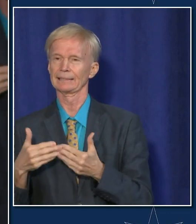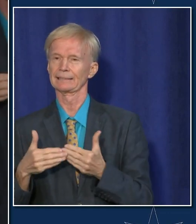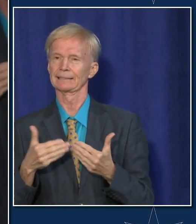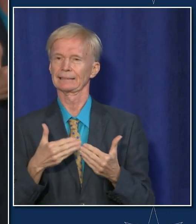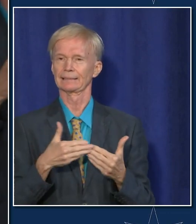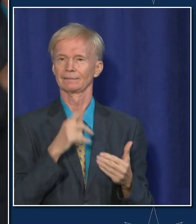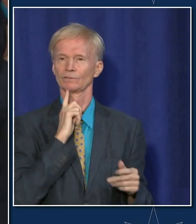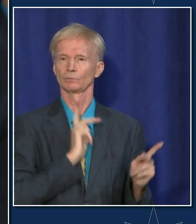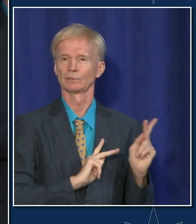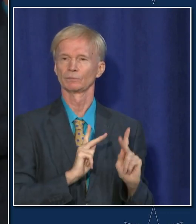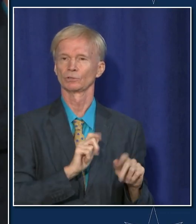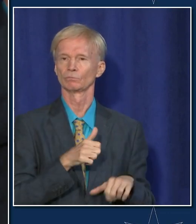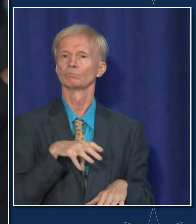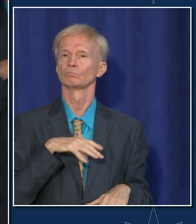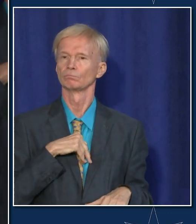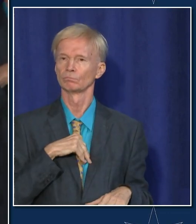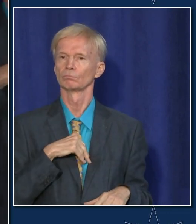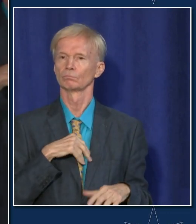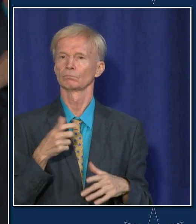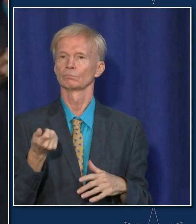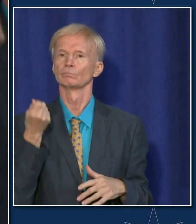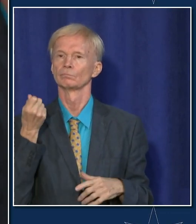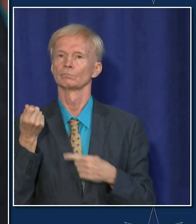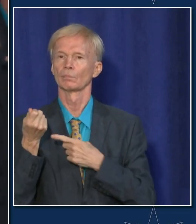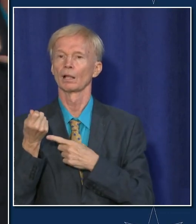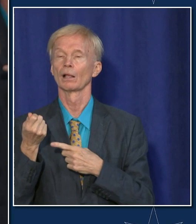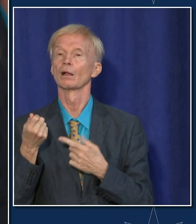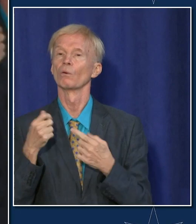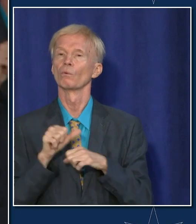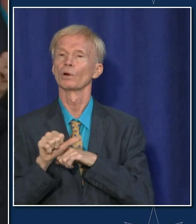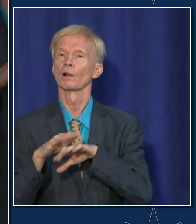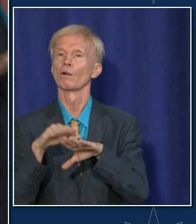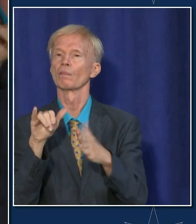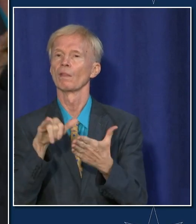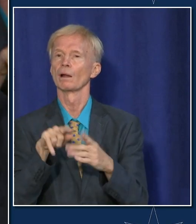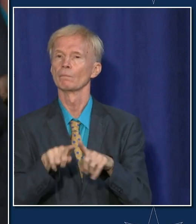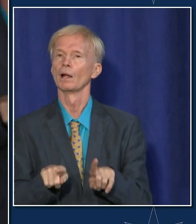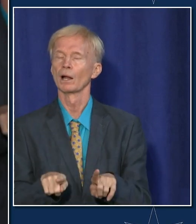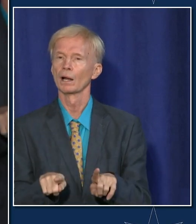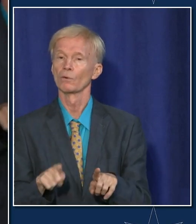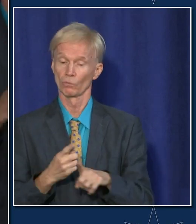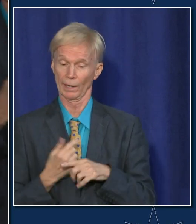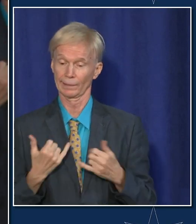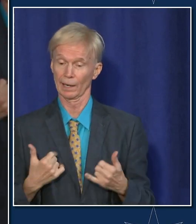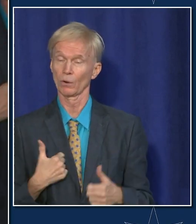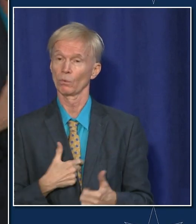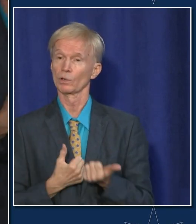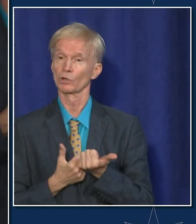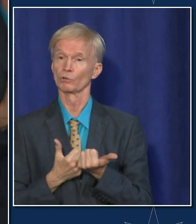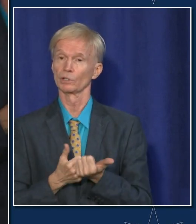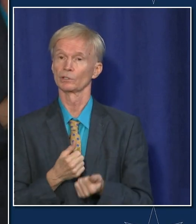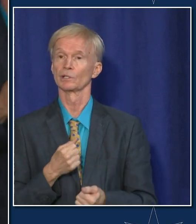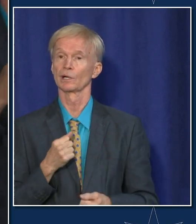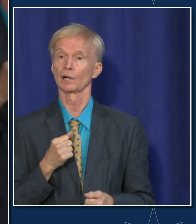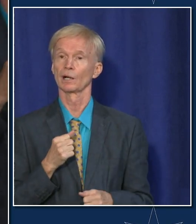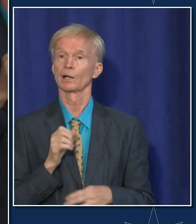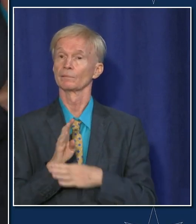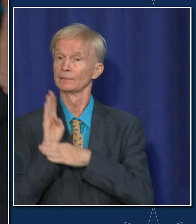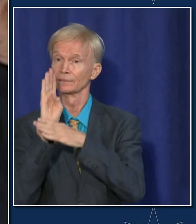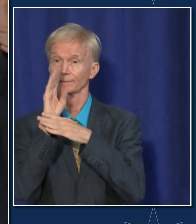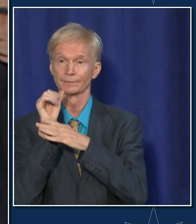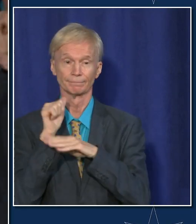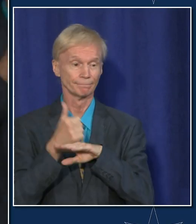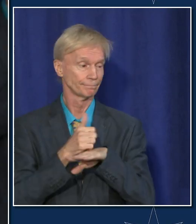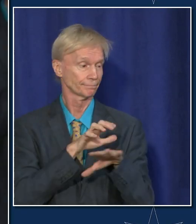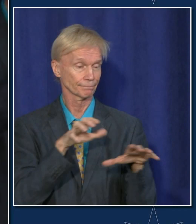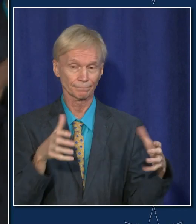in place is something we've been really thinking about and working on. But right now, really encouraging employers and settings